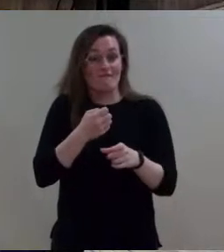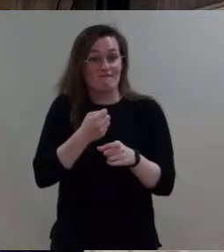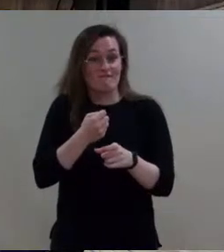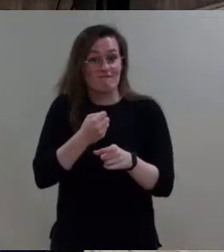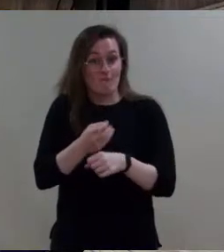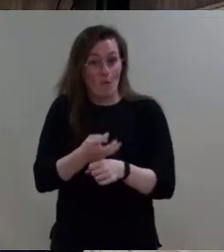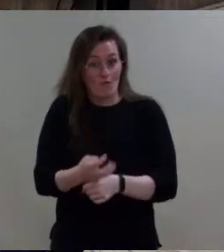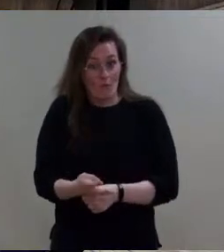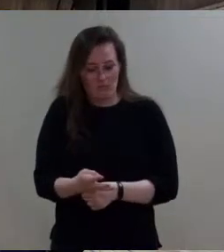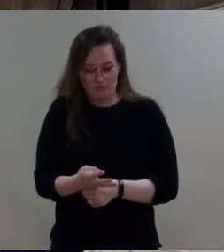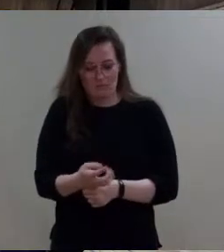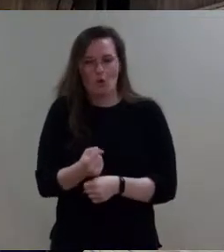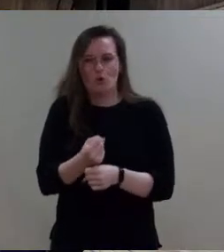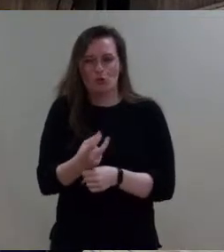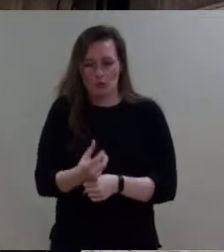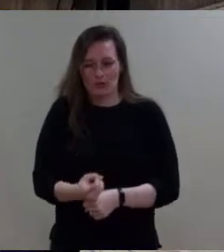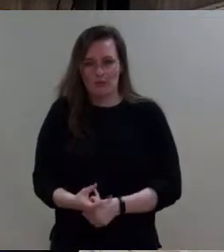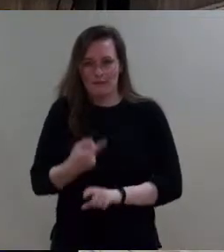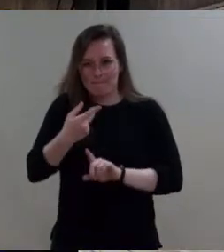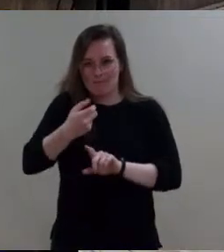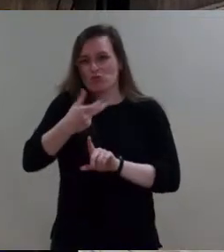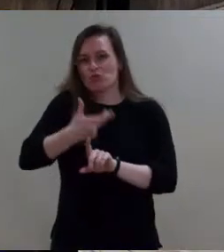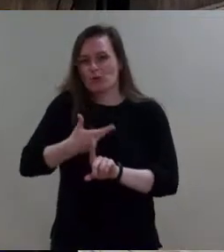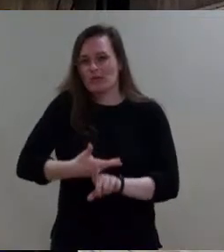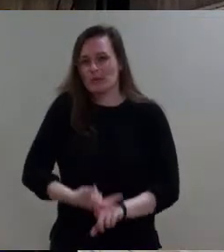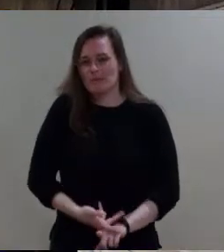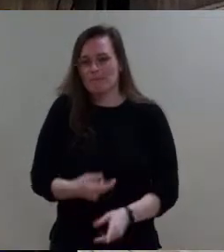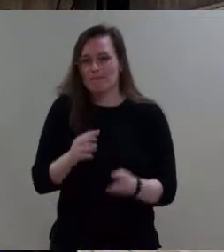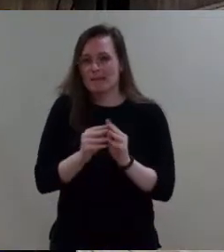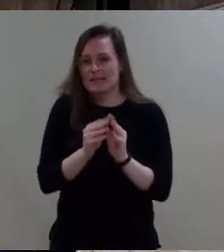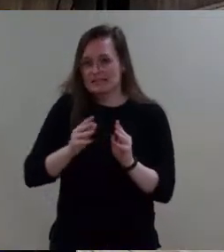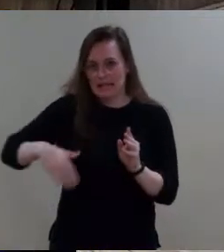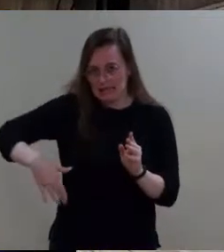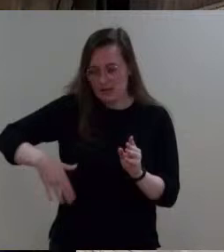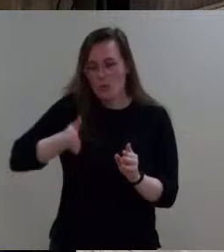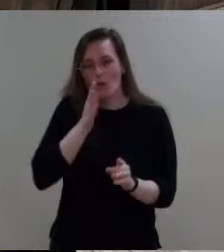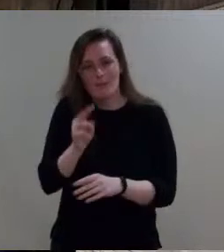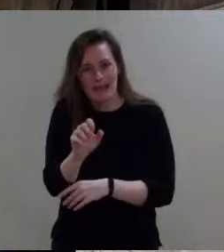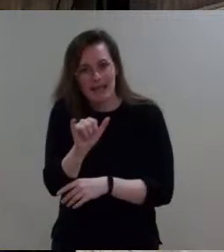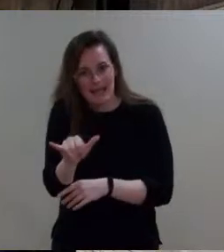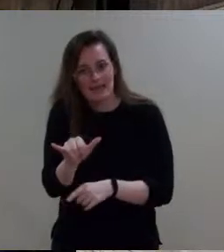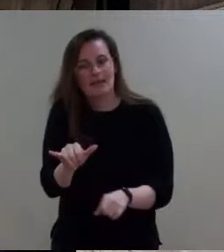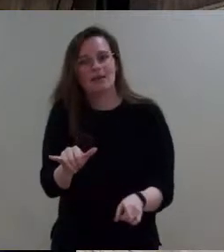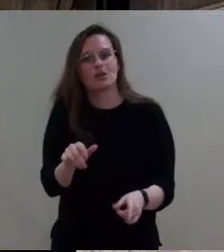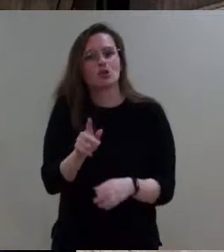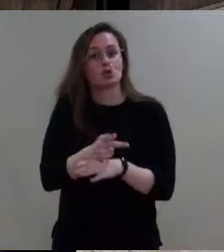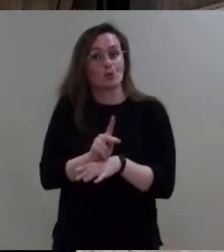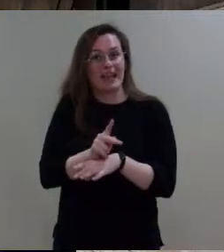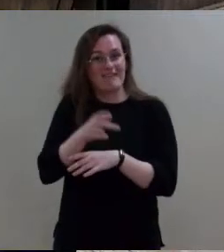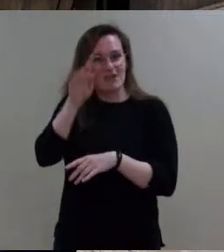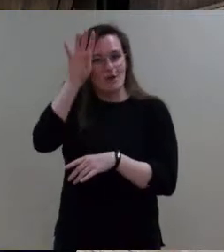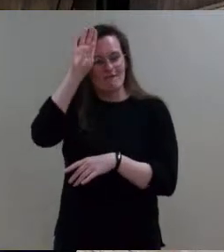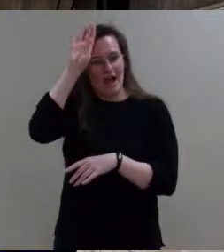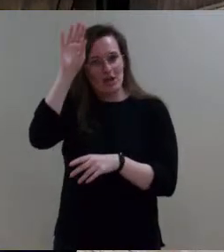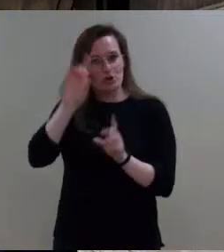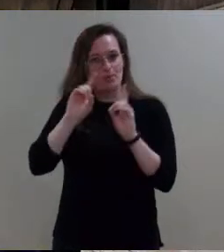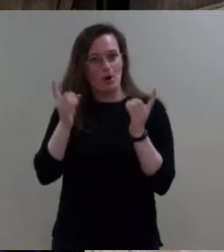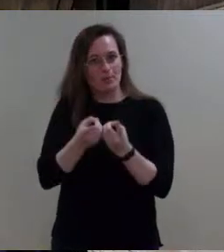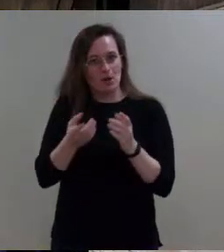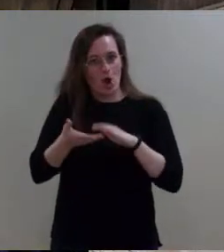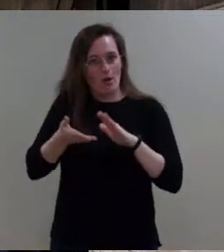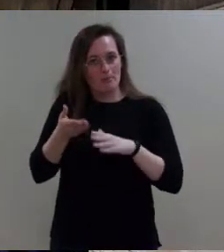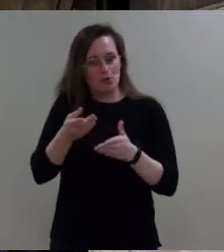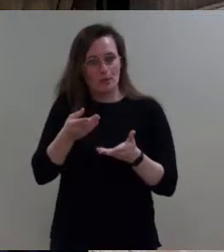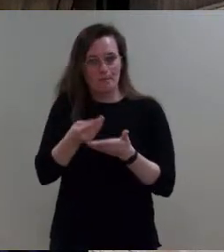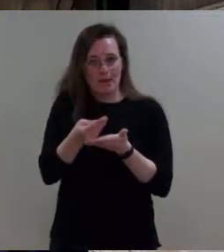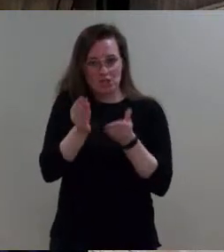May. March 25th, joint fire, Kentville Fire Department operating budget meeting. And on March